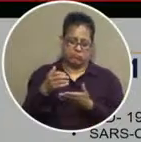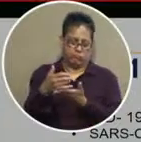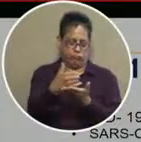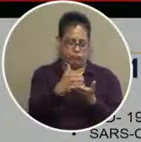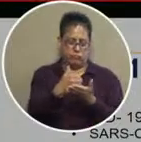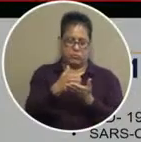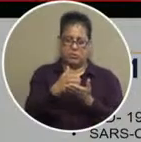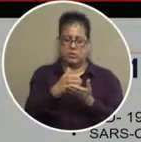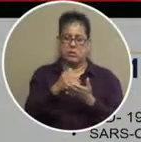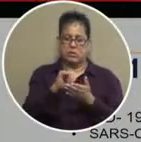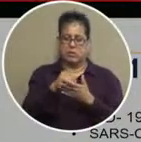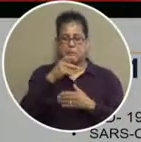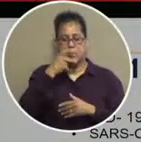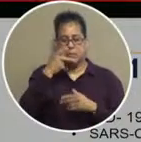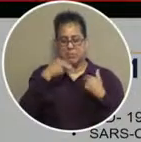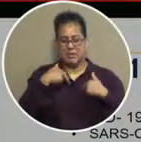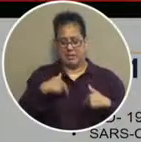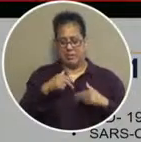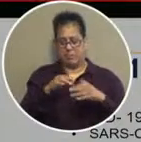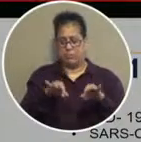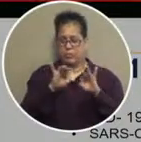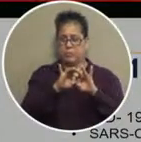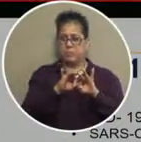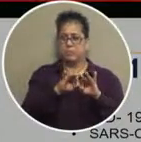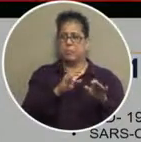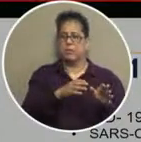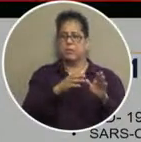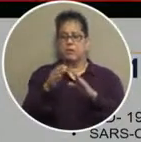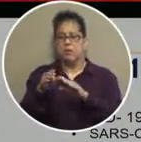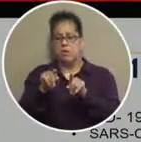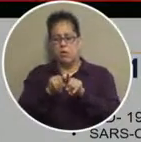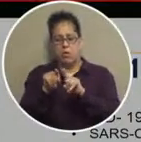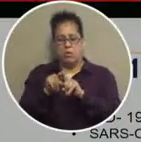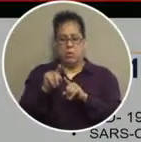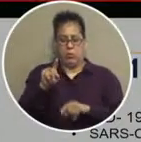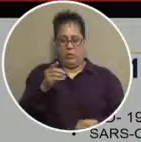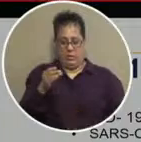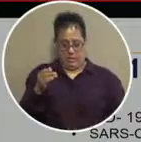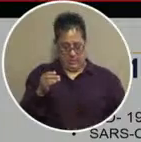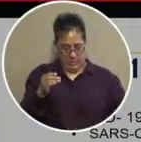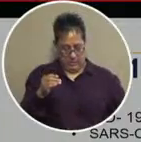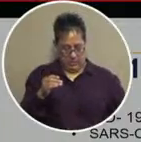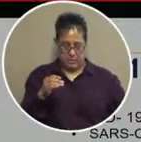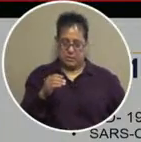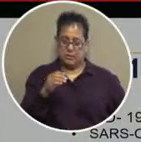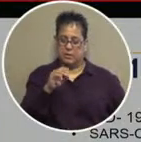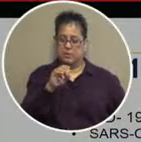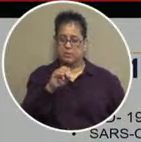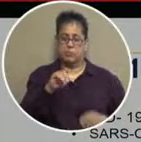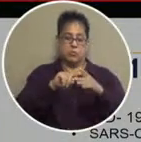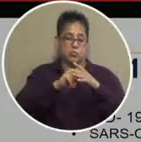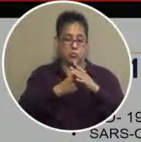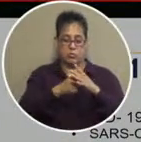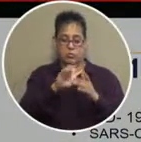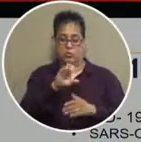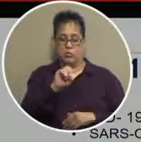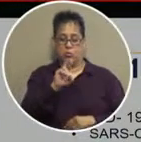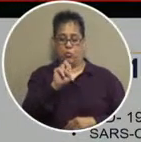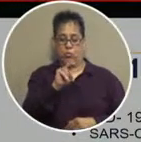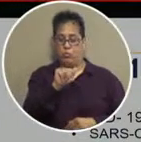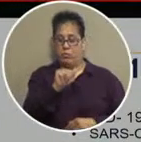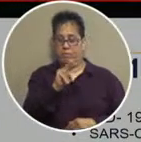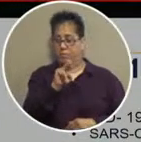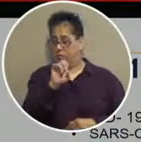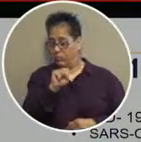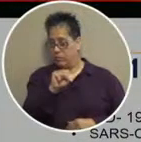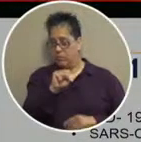are of public health importance. One thing to note and of importance is that the origins of the coronavirus, we